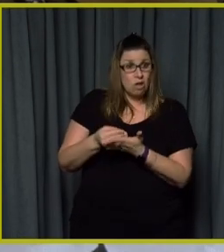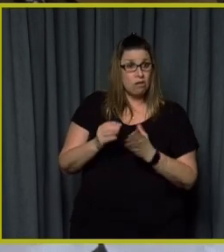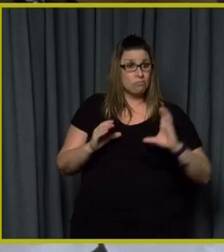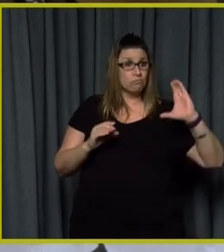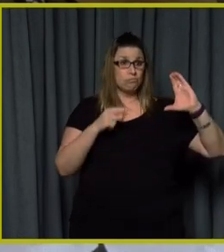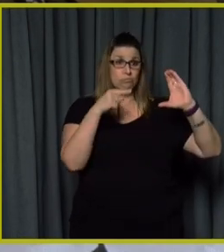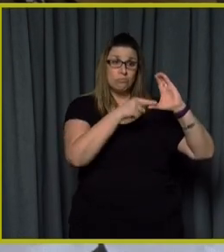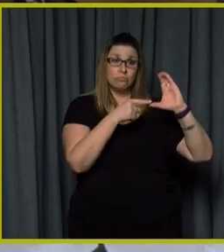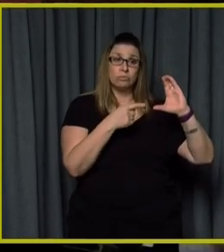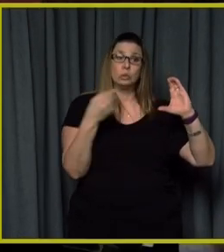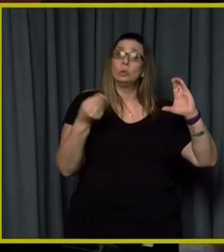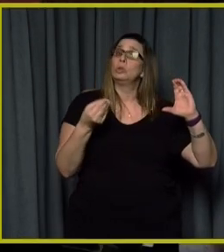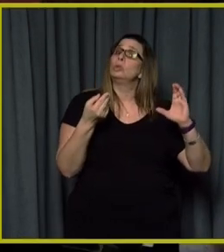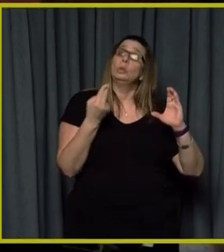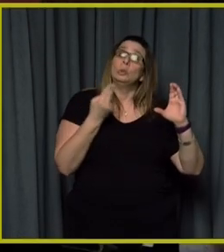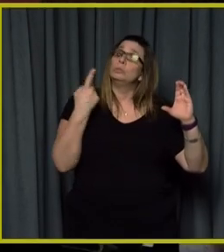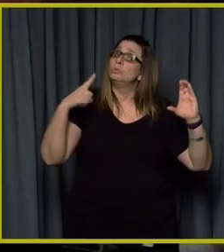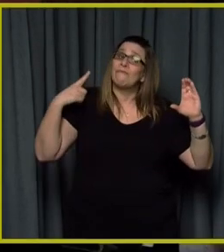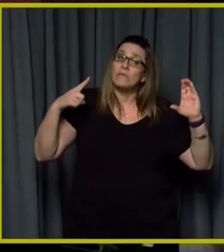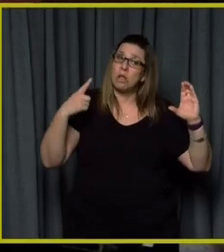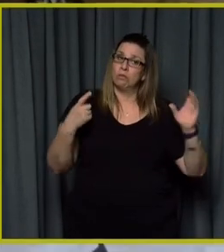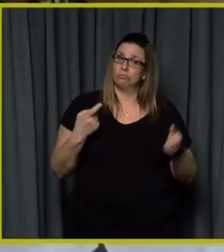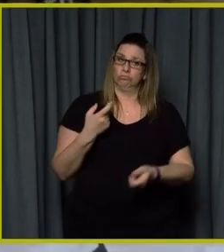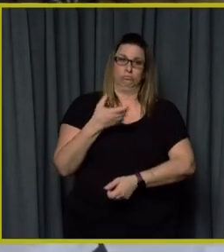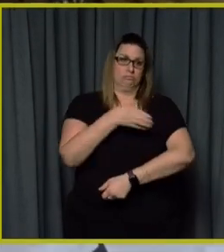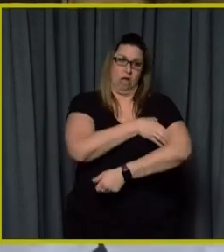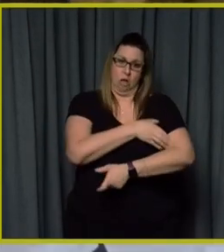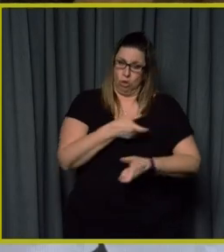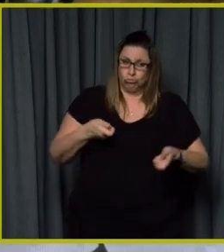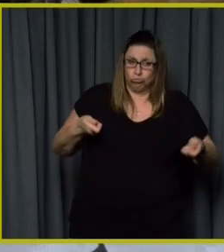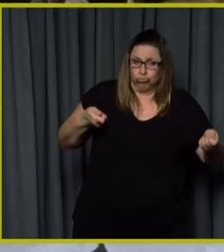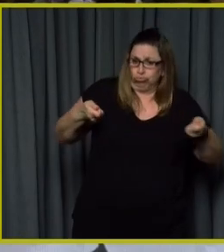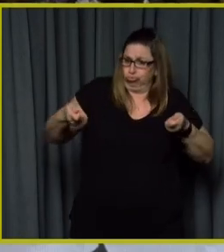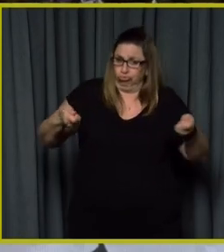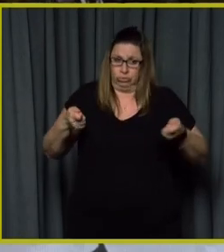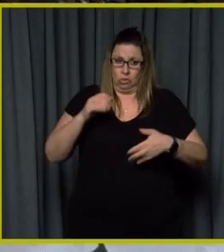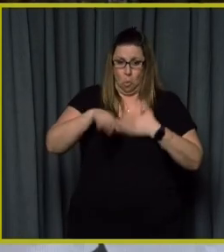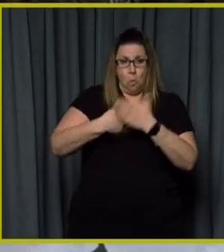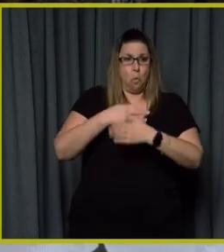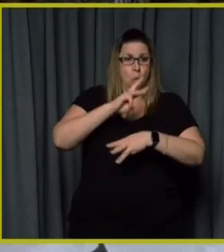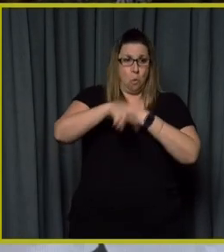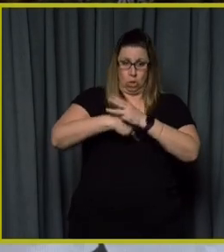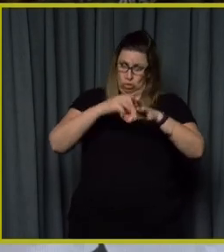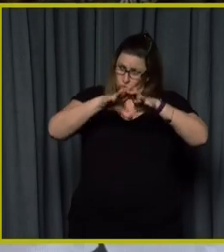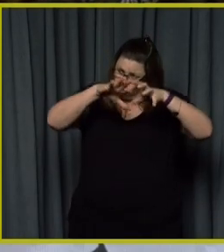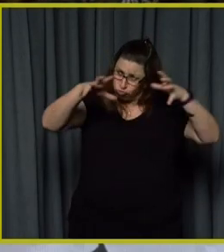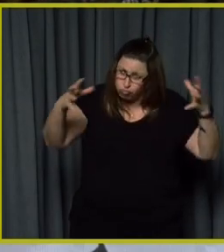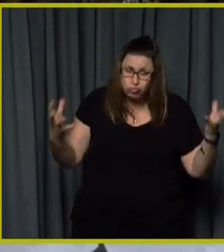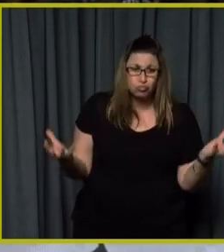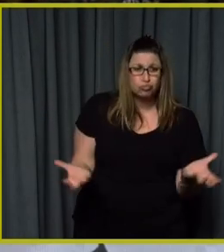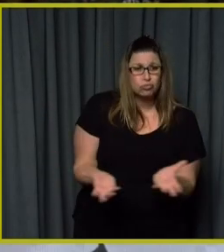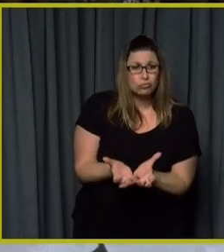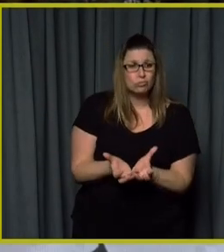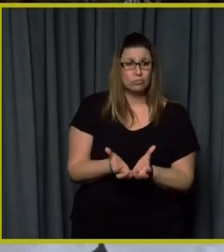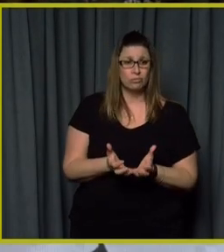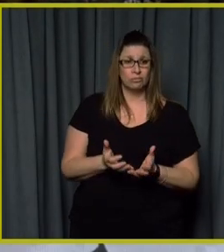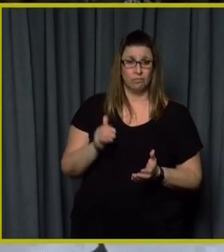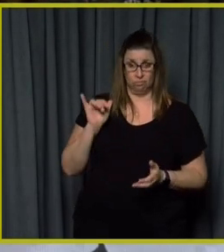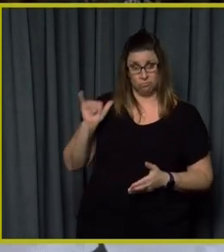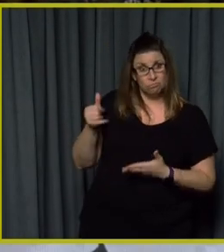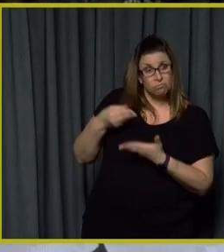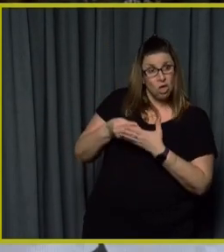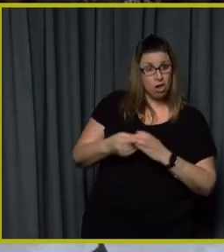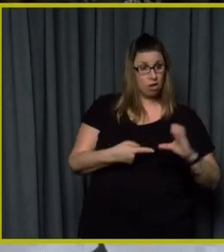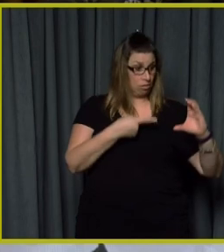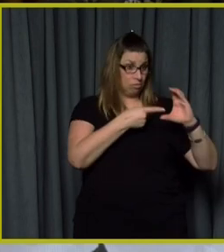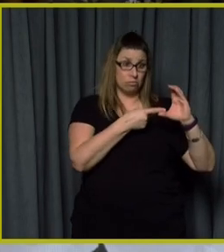in the support of American capital. Instead of a deployed military ensuring the wealth transfer continues, we have a deployed police force that